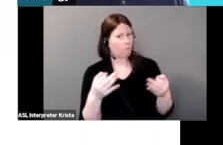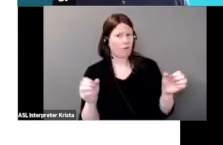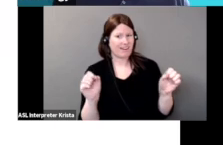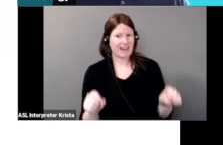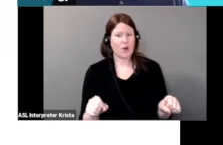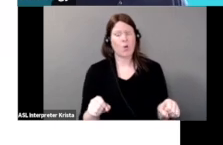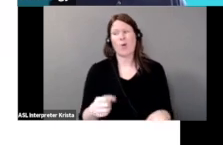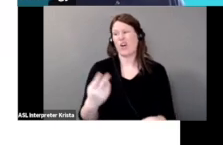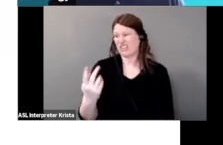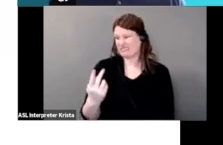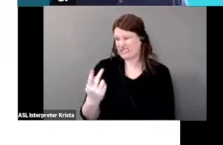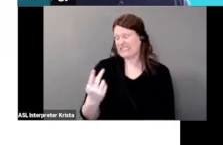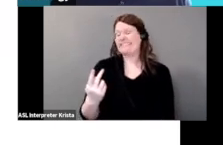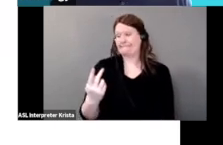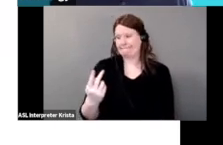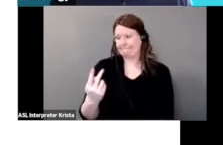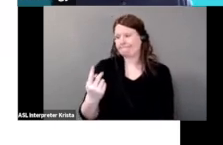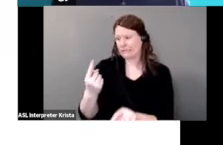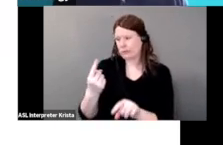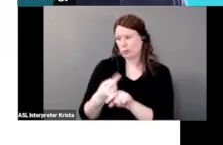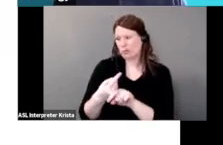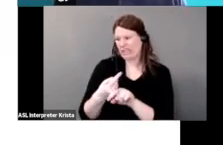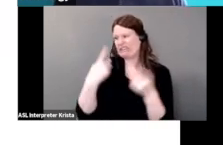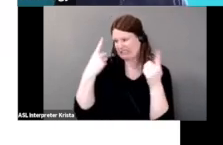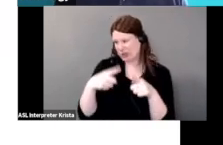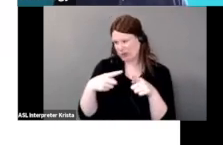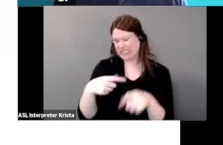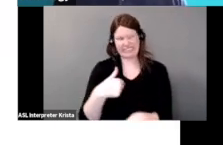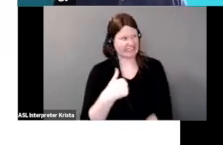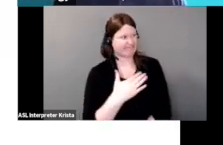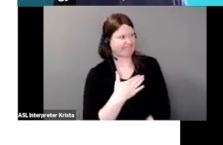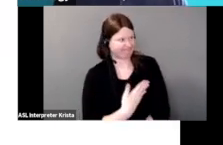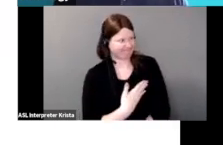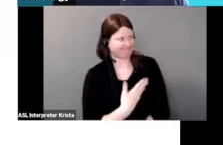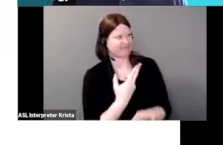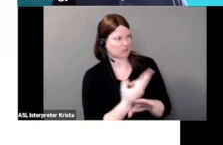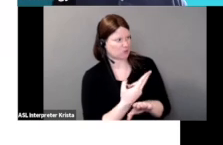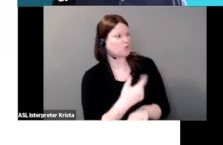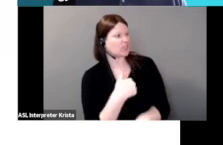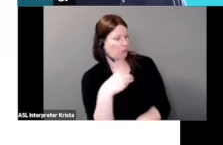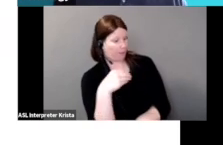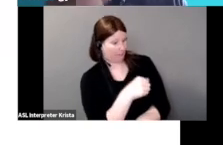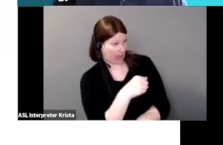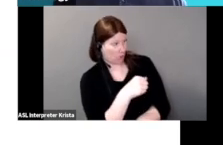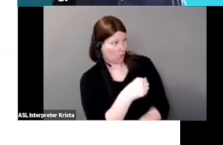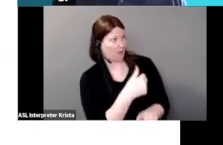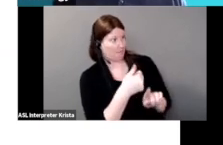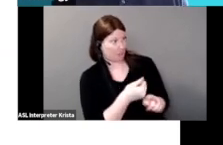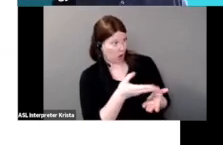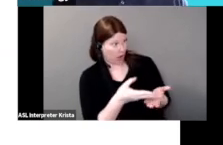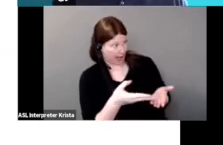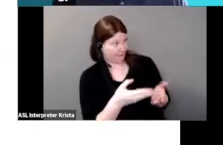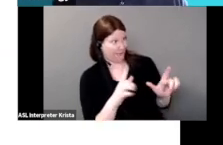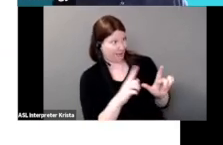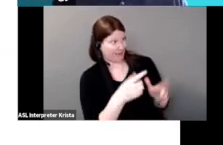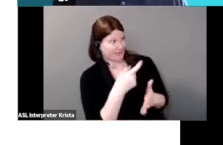has happened, and they will pay you $1 per item license fee, and then you agree that you are